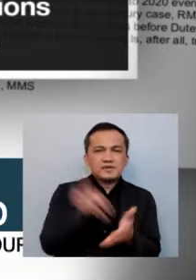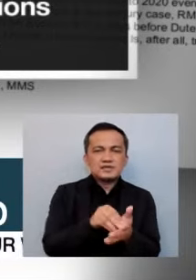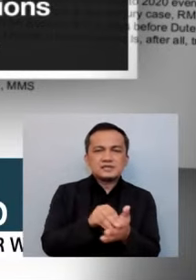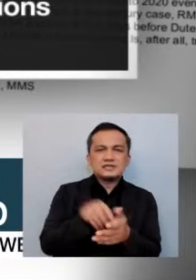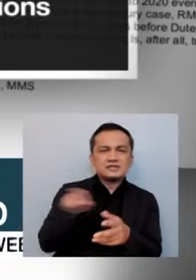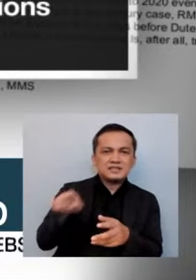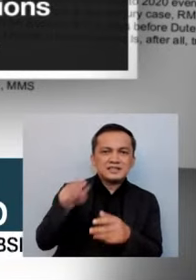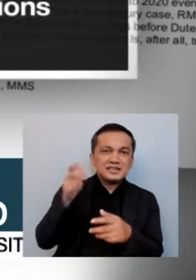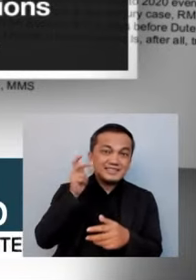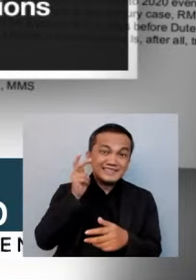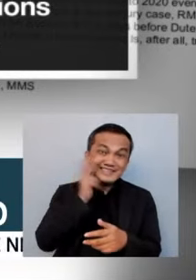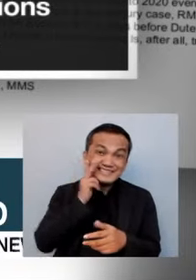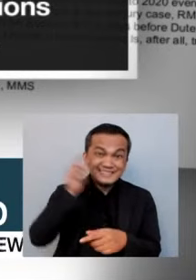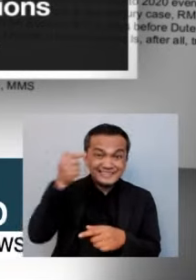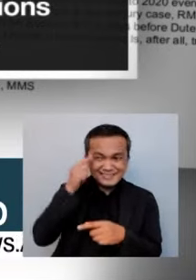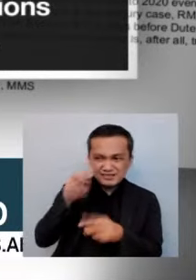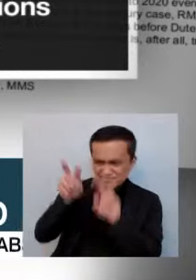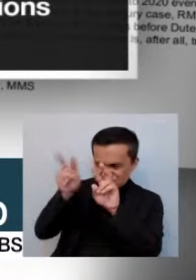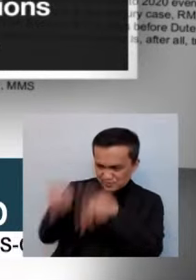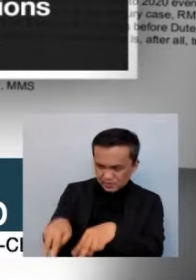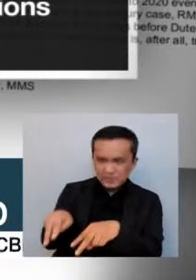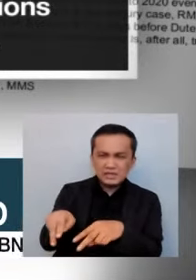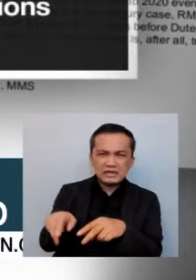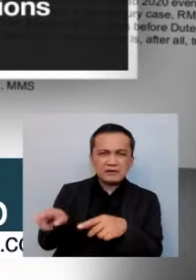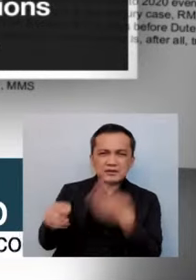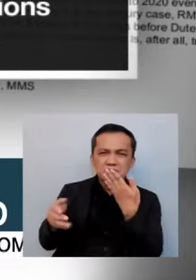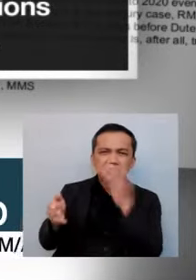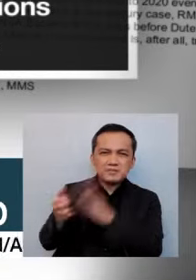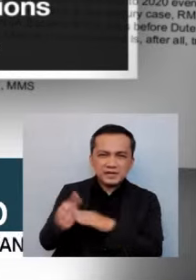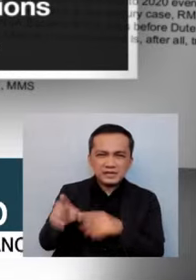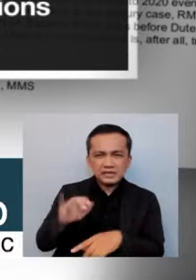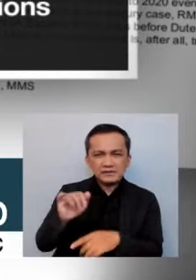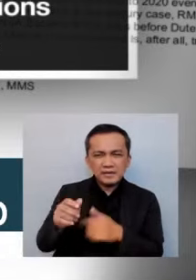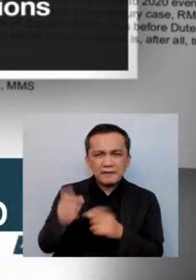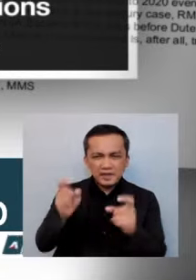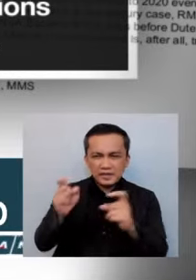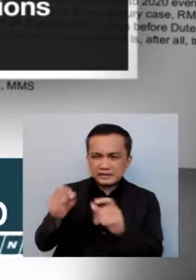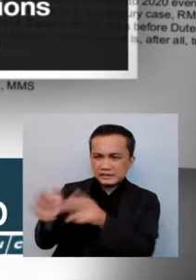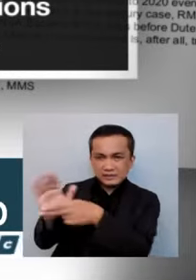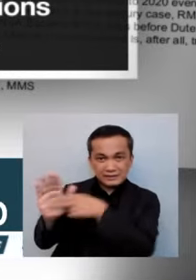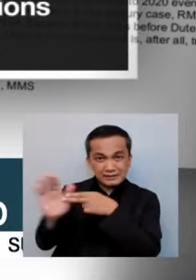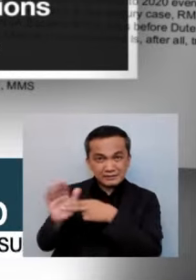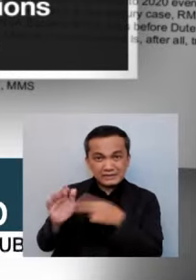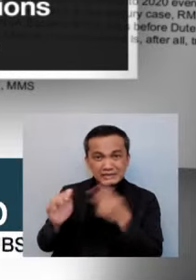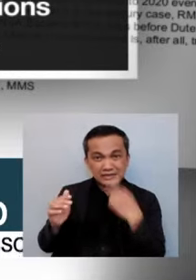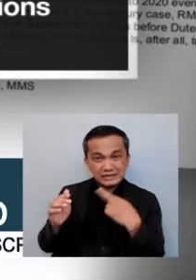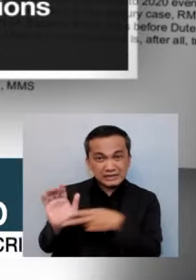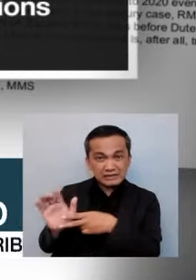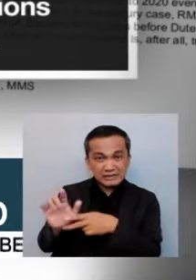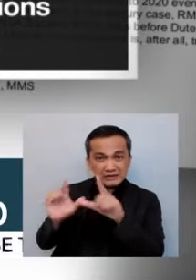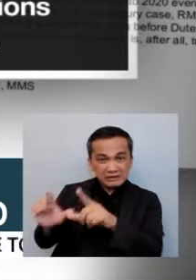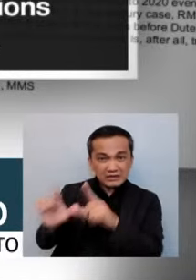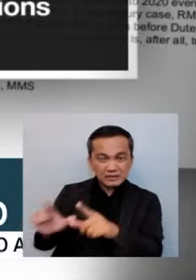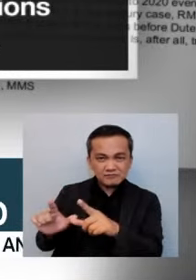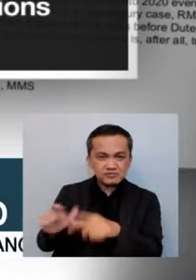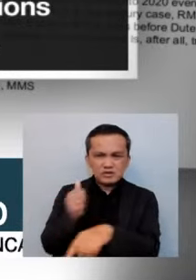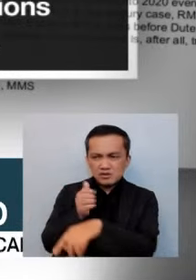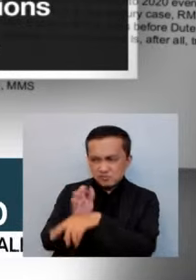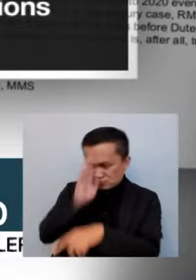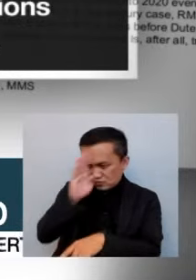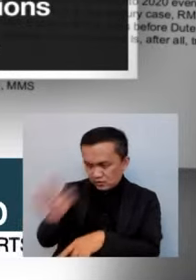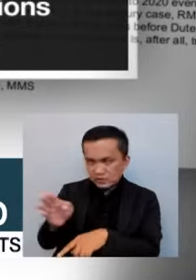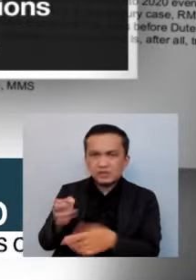legal democratic organizations such as RMP, the rabid and legal red-tagging, weaponization of the law, and impunity for human rights